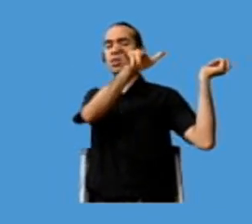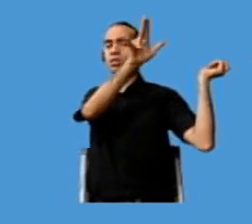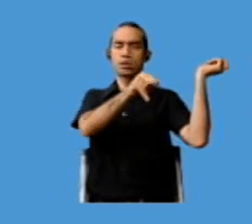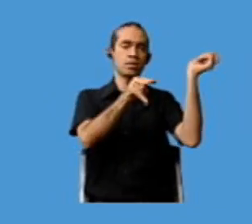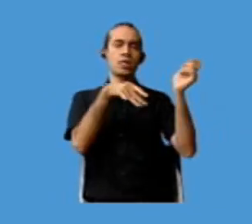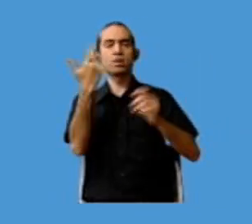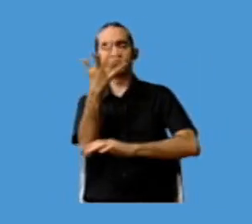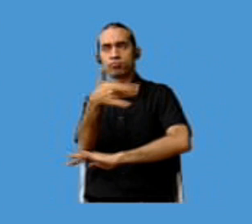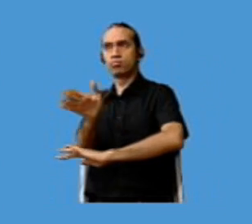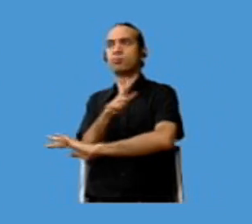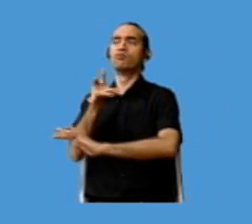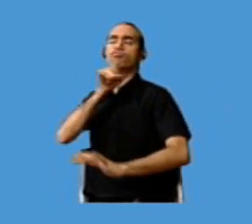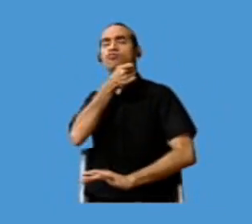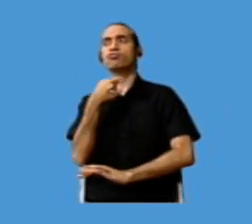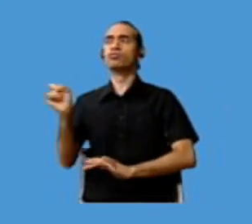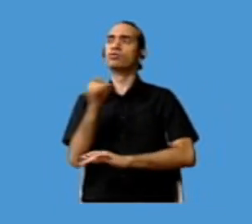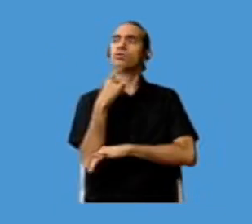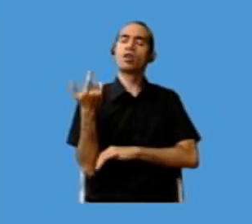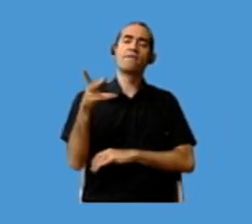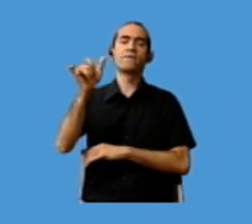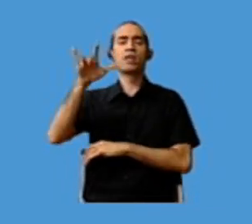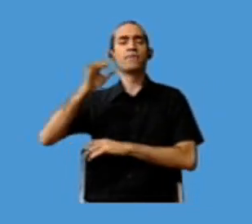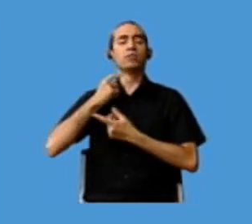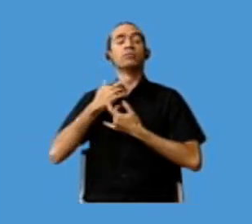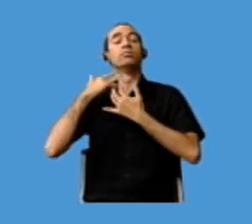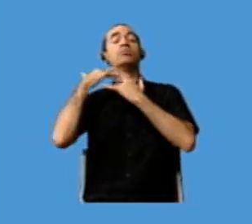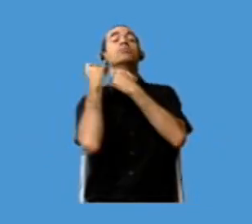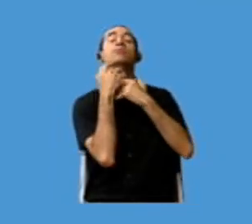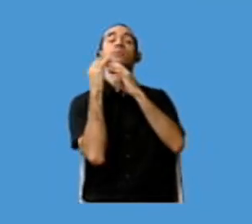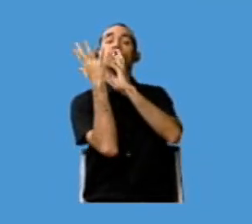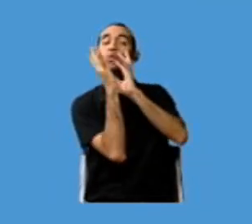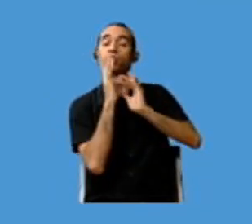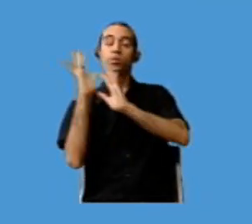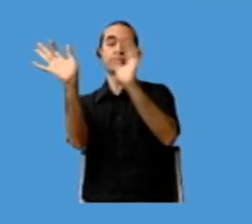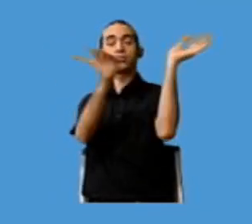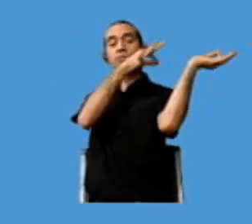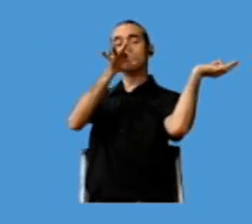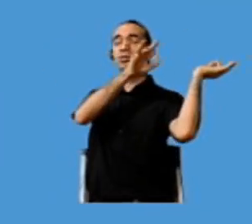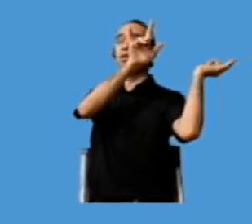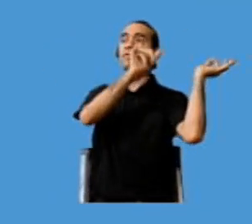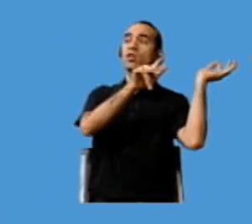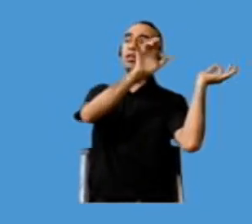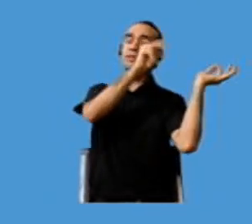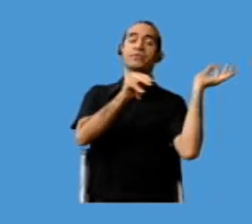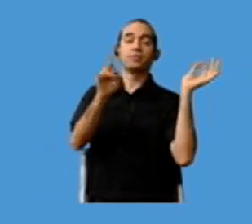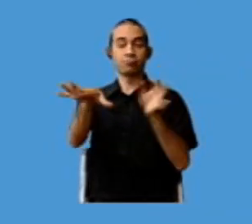also sang with a velvet voice, but the violin was Vera's choice.